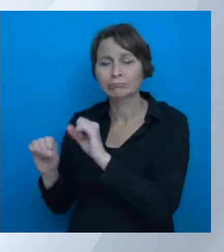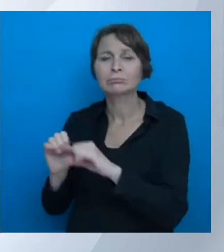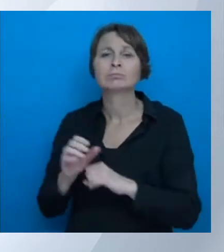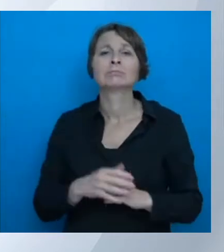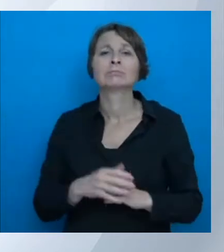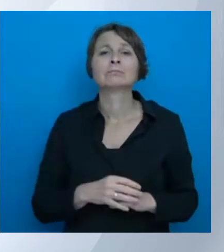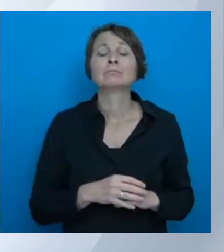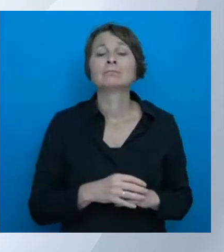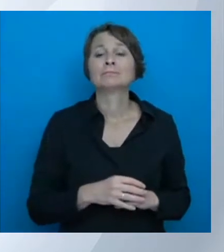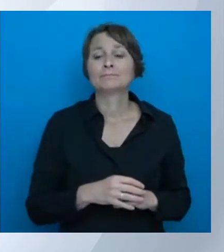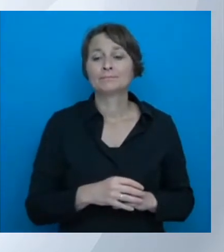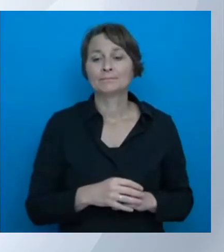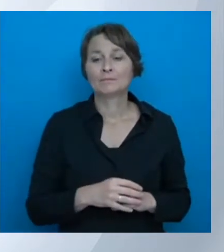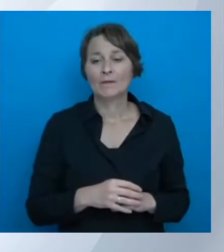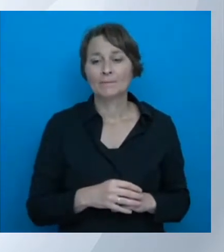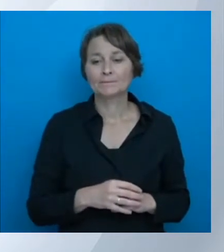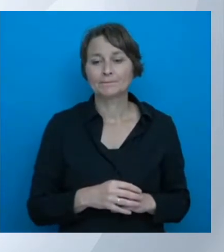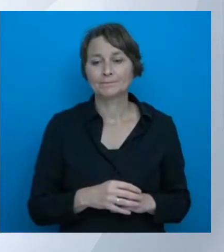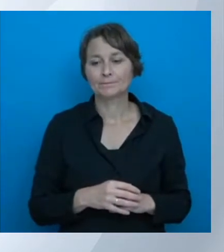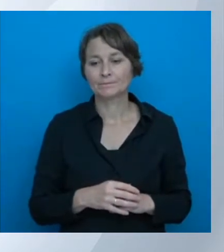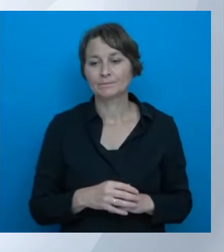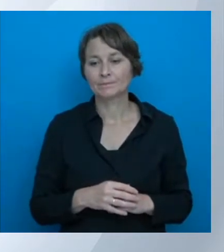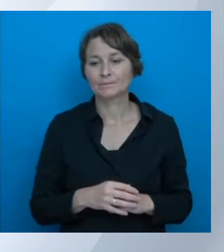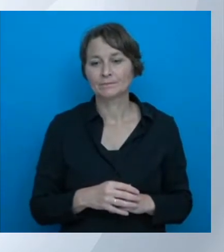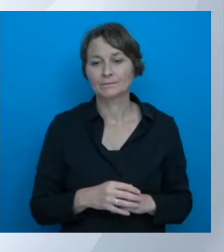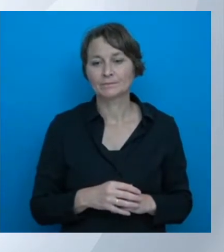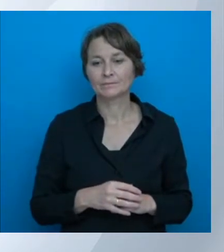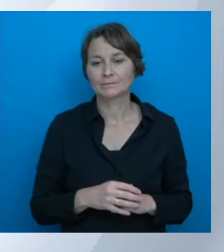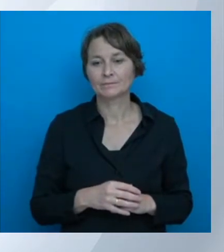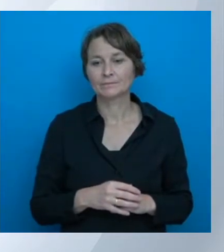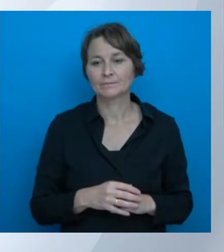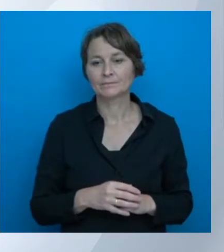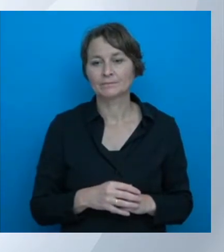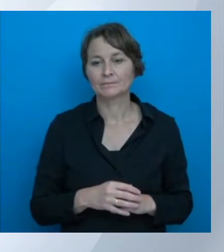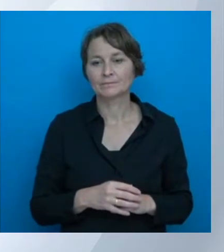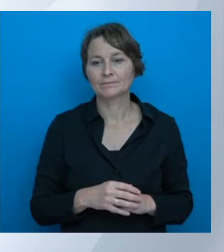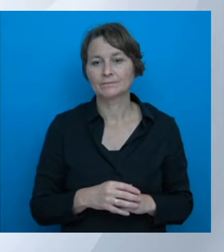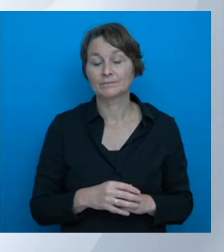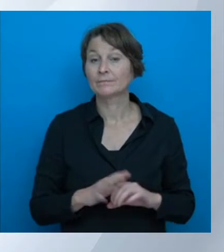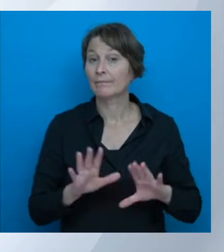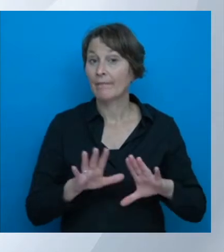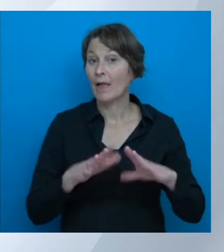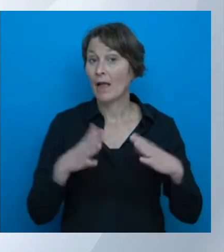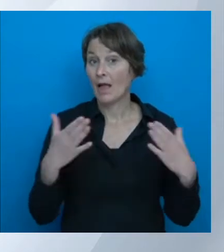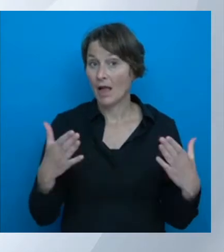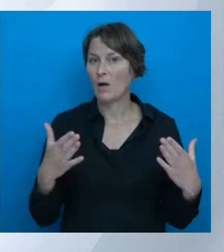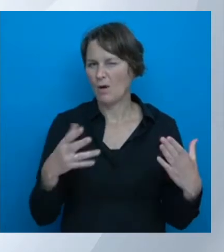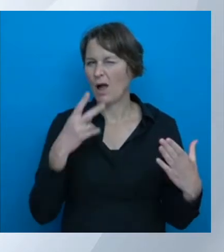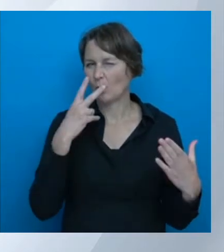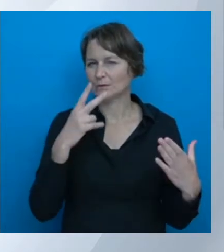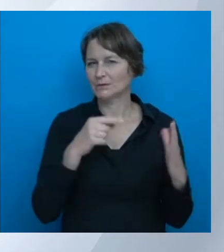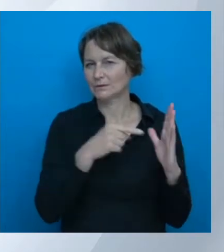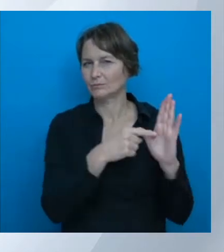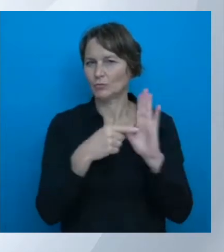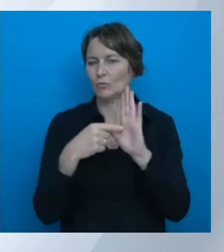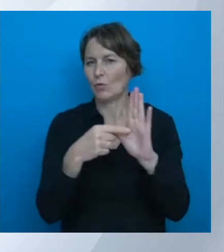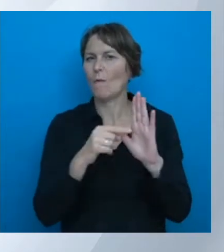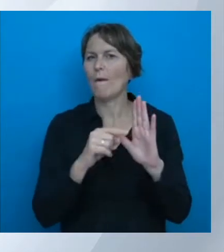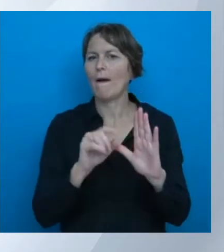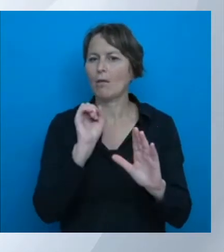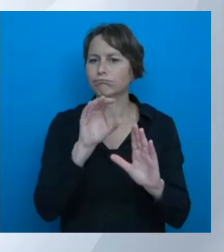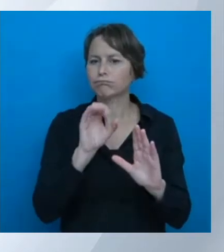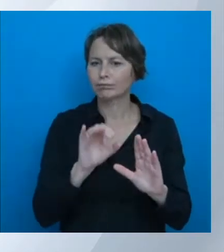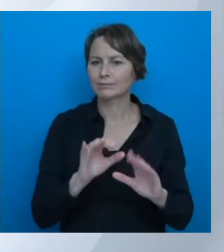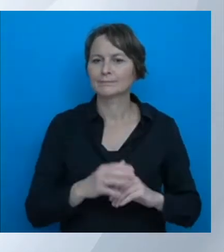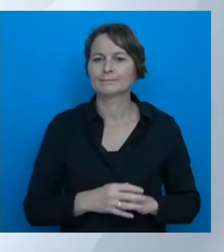file, and look at the way I'm going to post the data. So I'm making a standard HTTP post